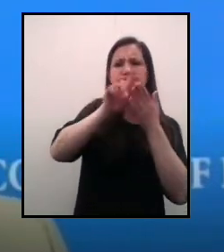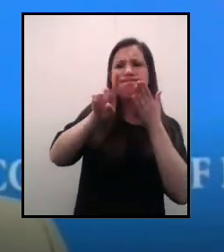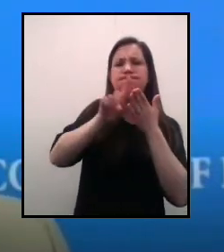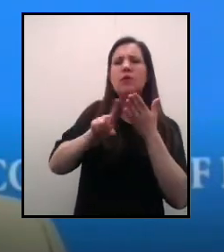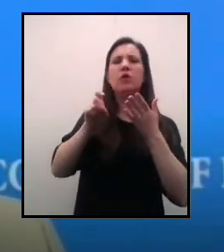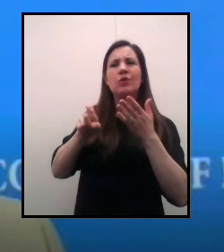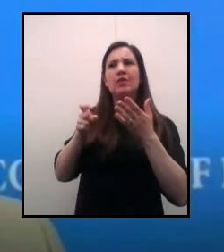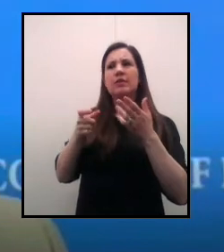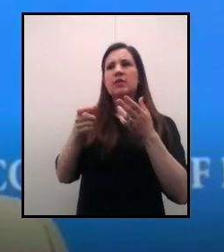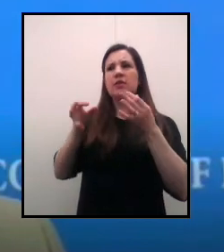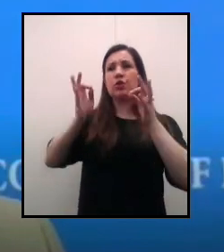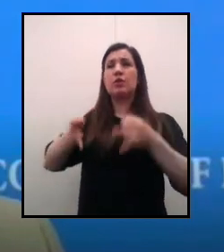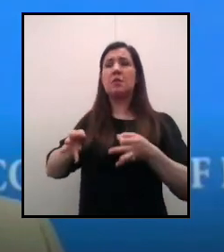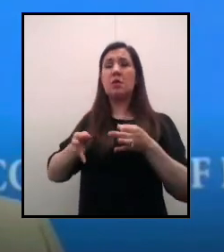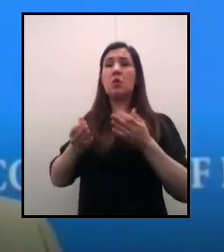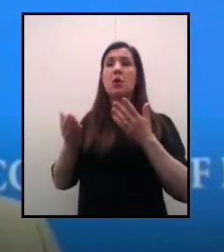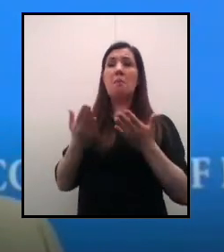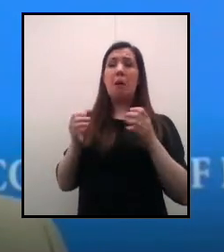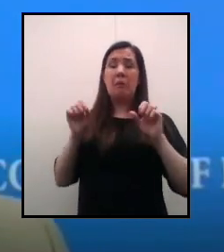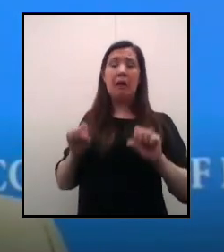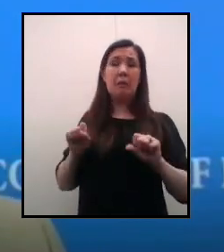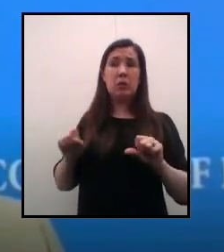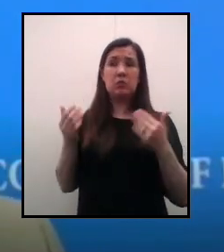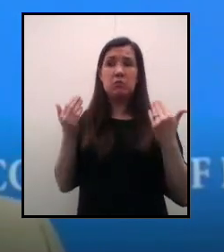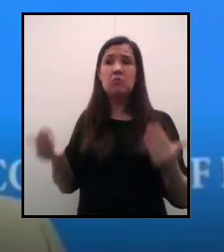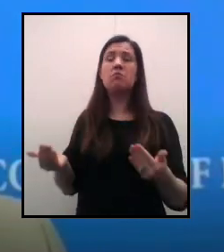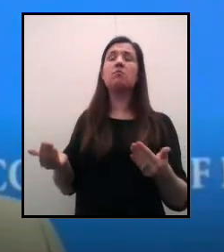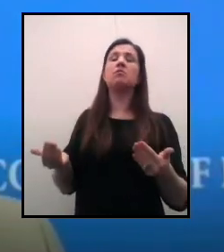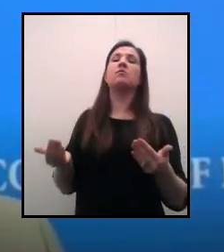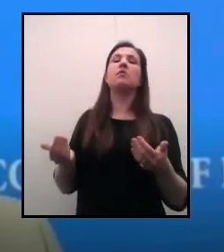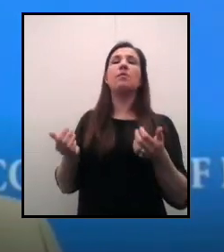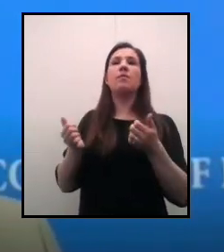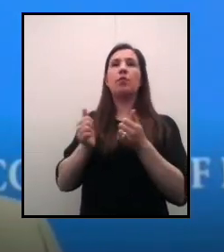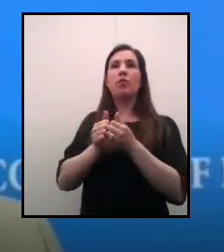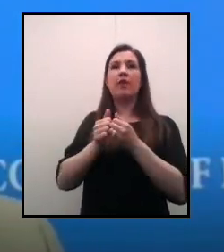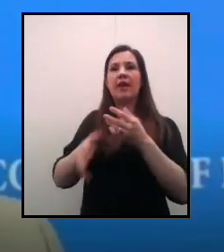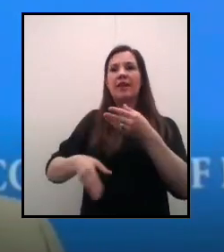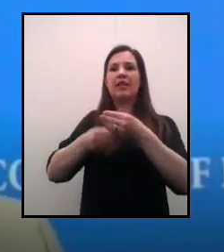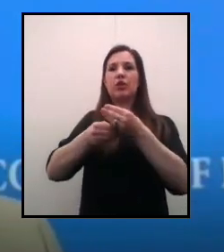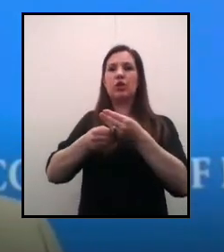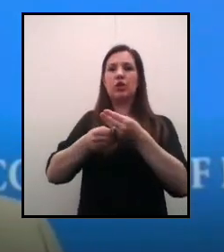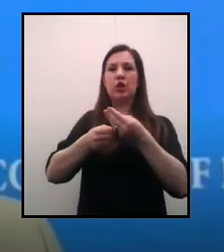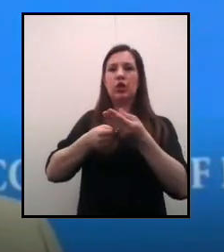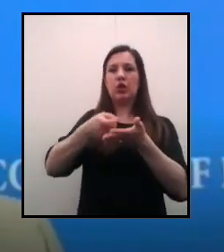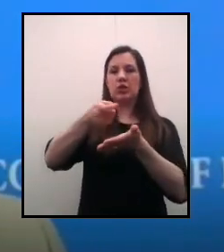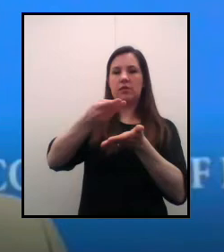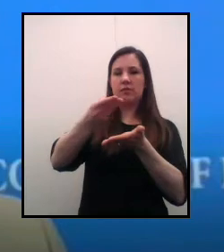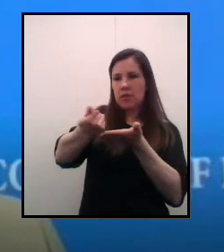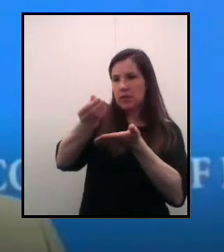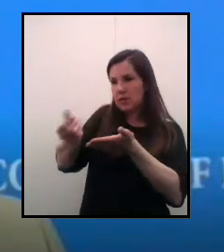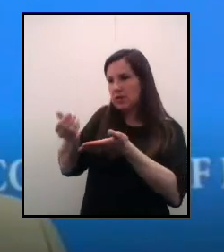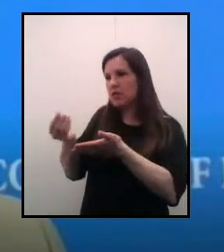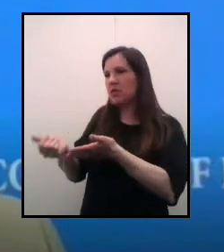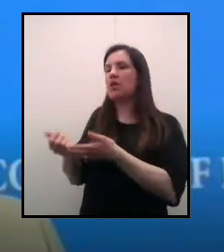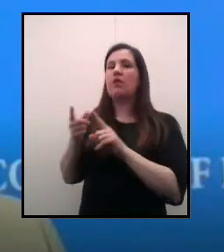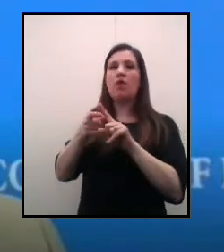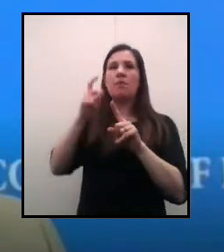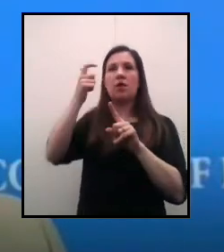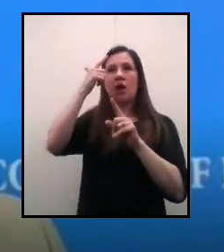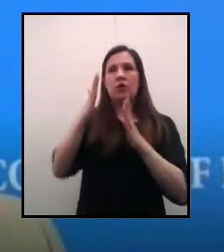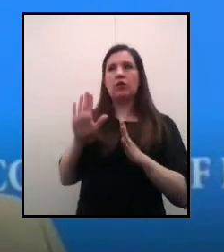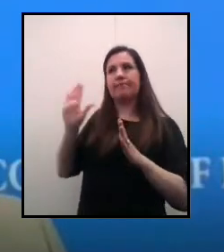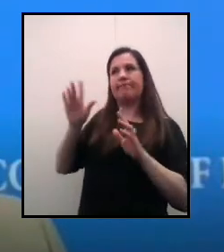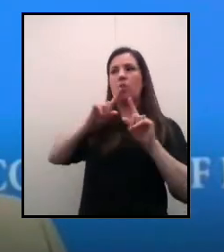a determination, and we think we might be able to do it with regards to the additional expenses that will result from the governor's